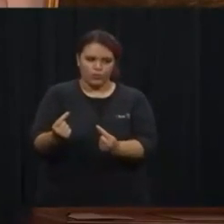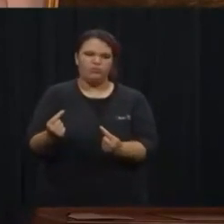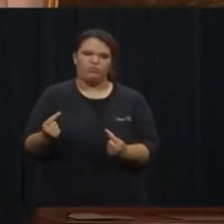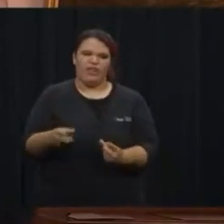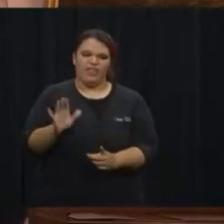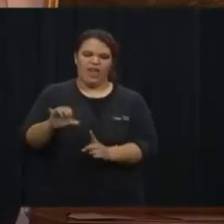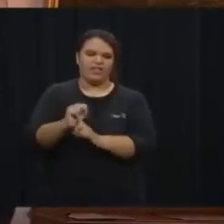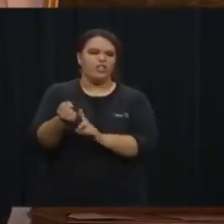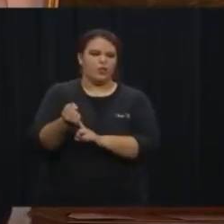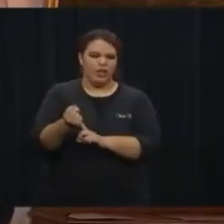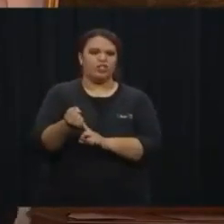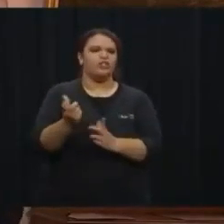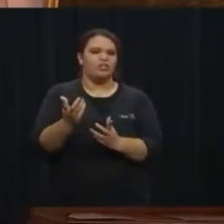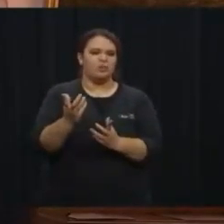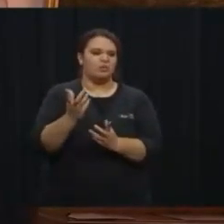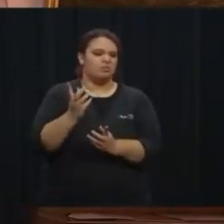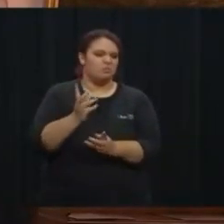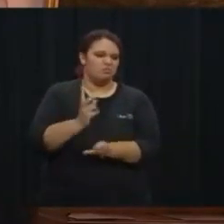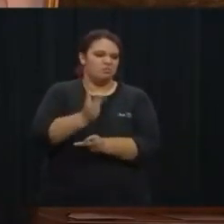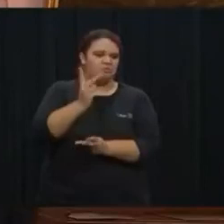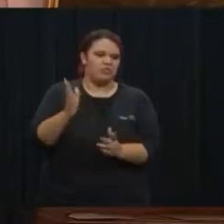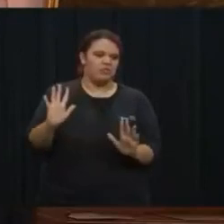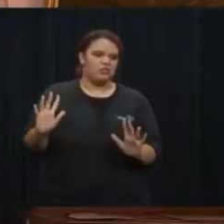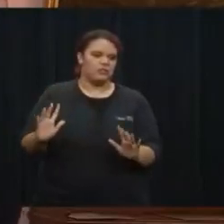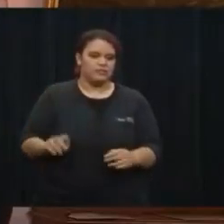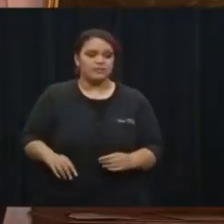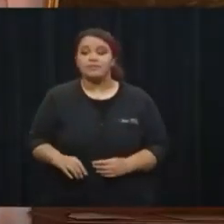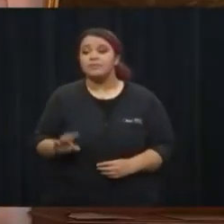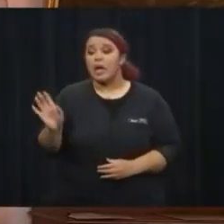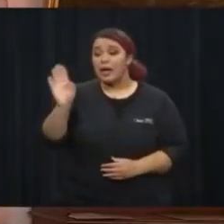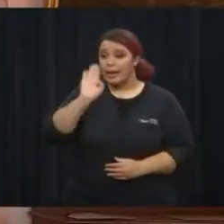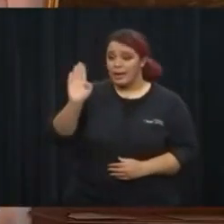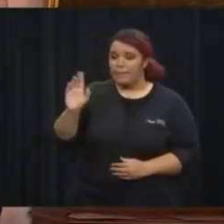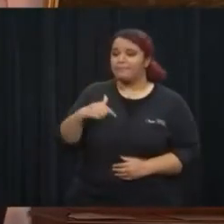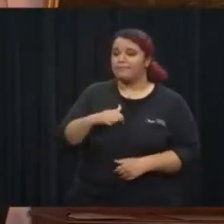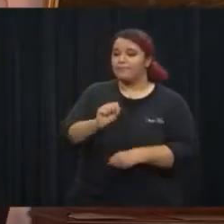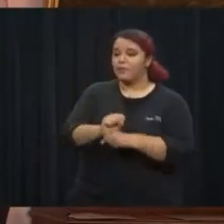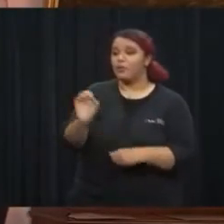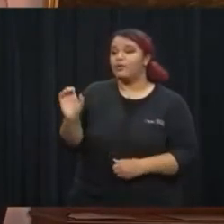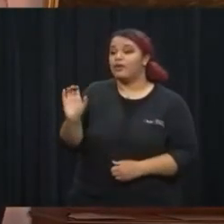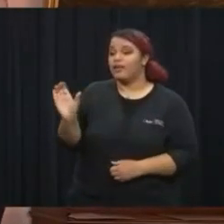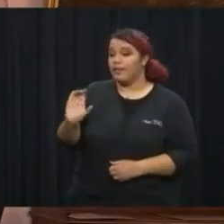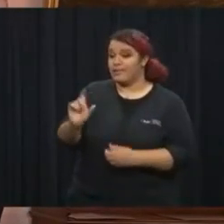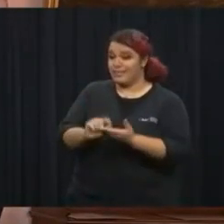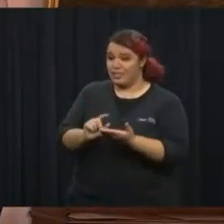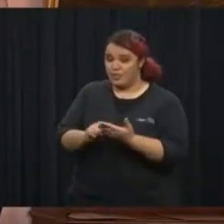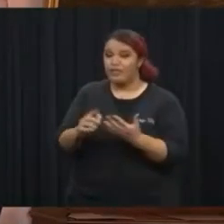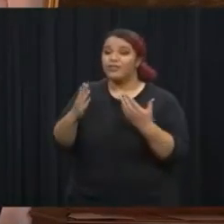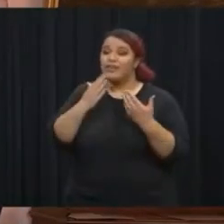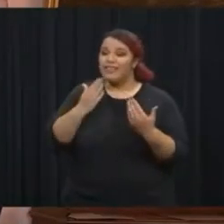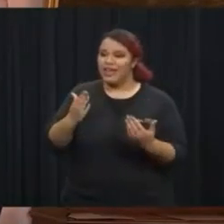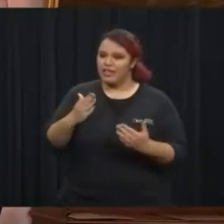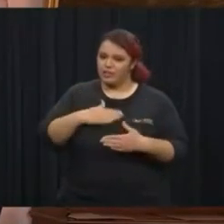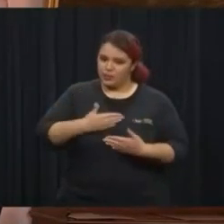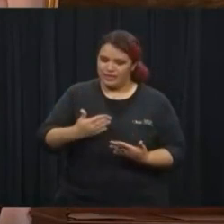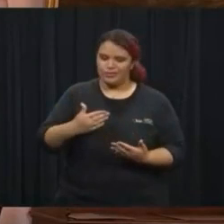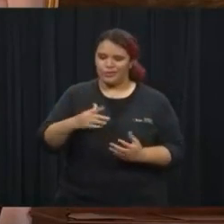These are fact-driven issues. It's very difficult to answer without knowing all the facts.